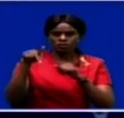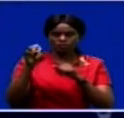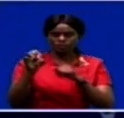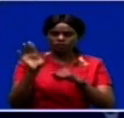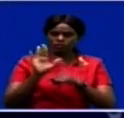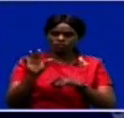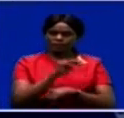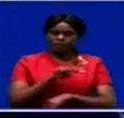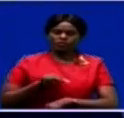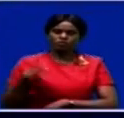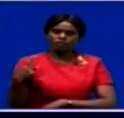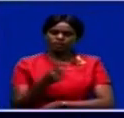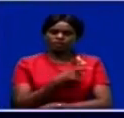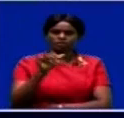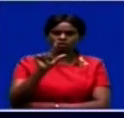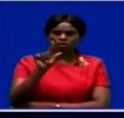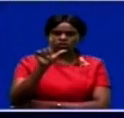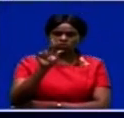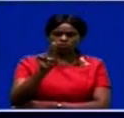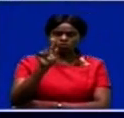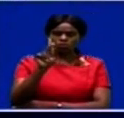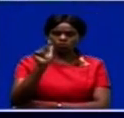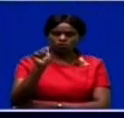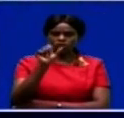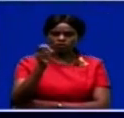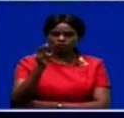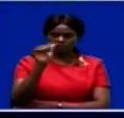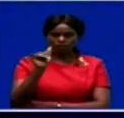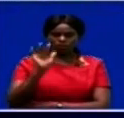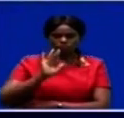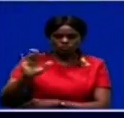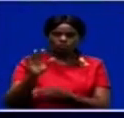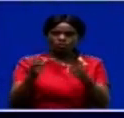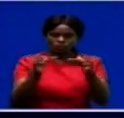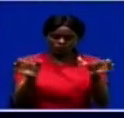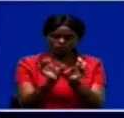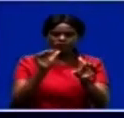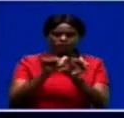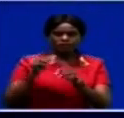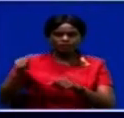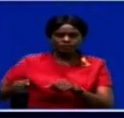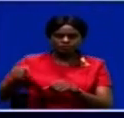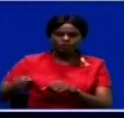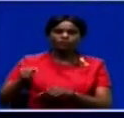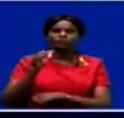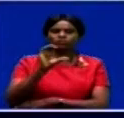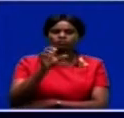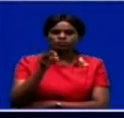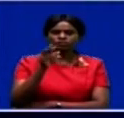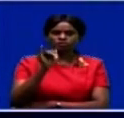Lukasha Member of Parliament, which falls in the jurisdiction of Paramount Chief Chitimukulu.